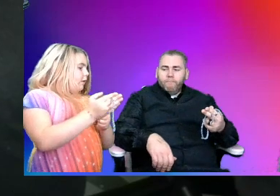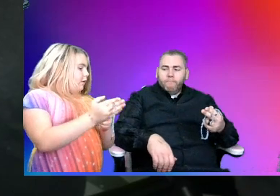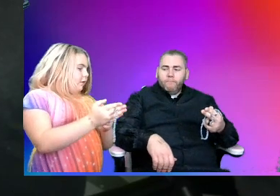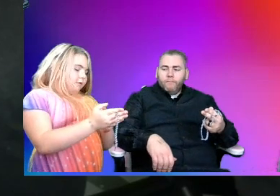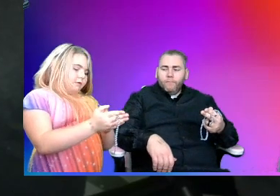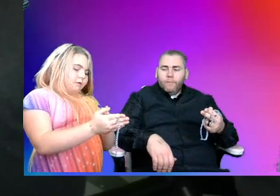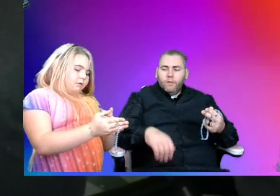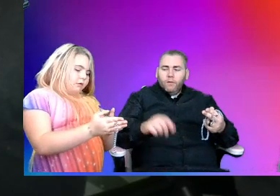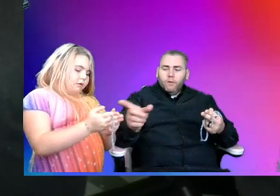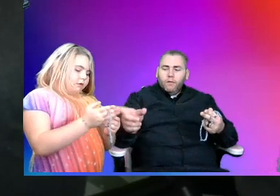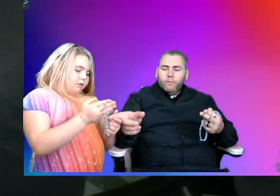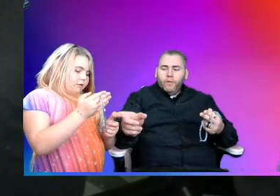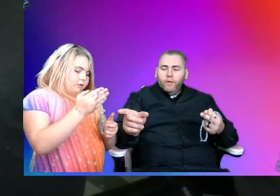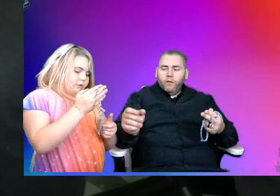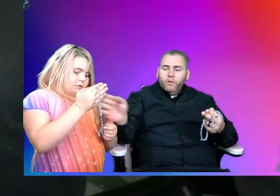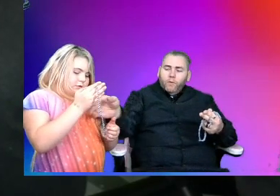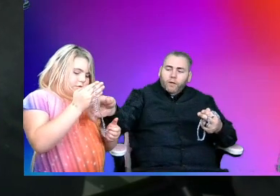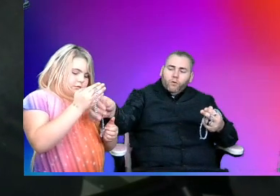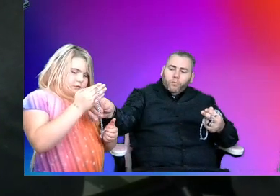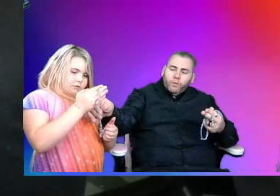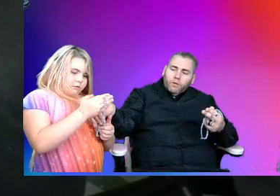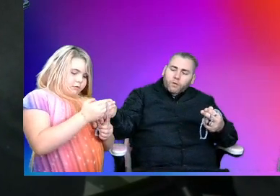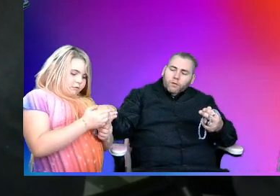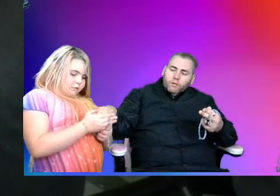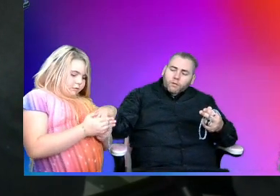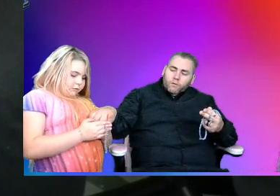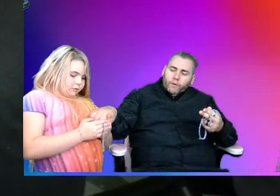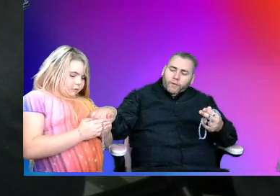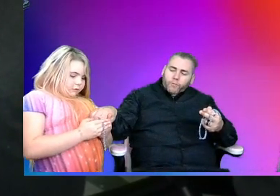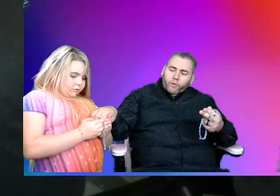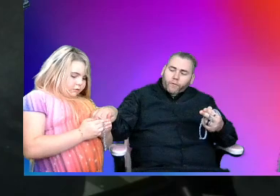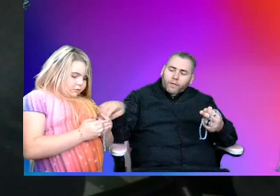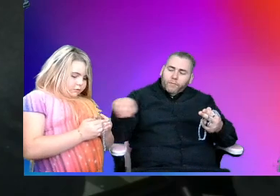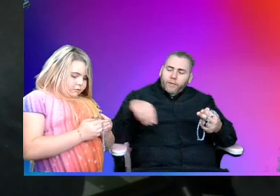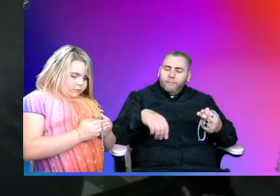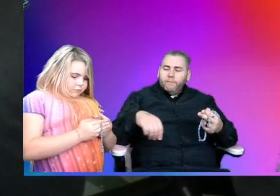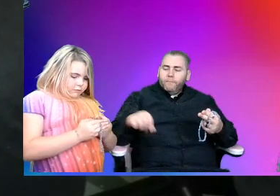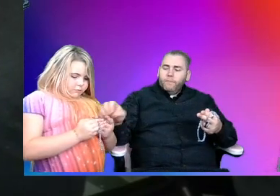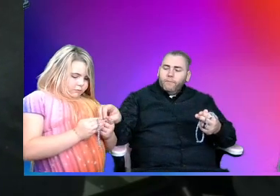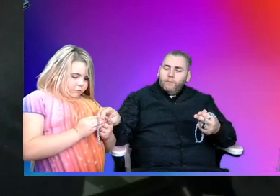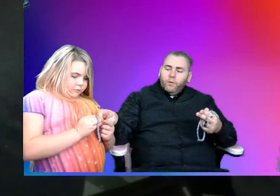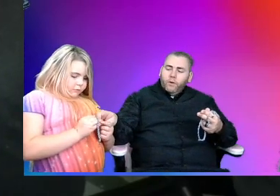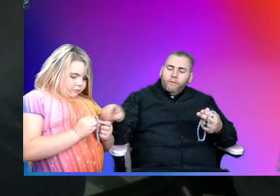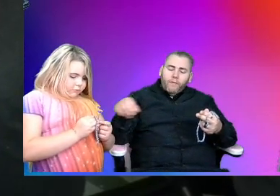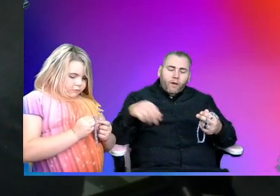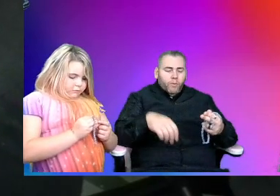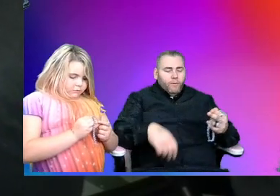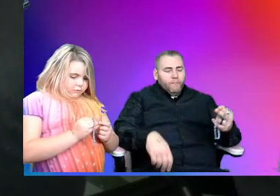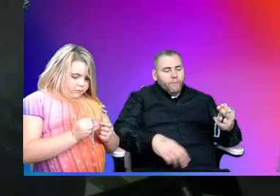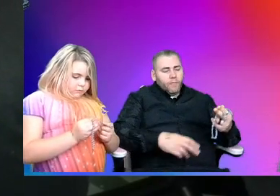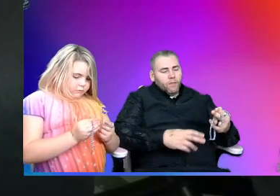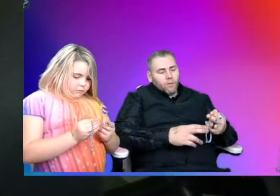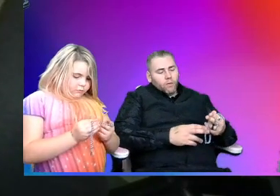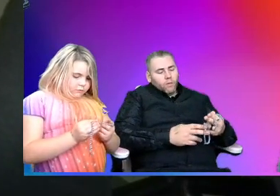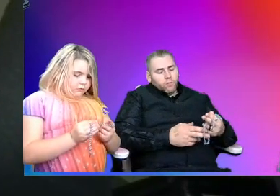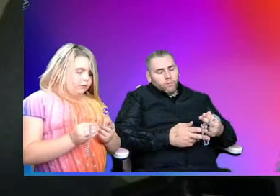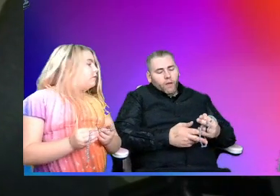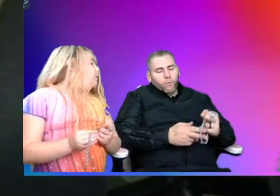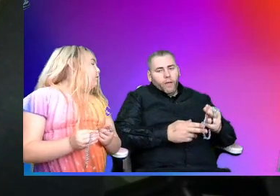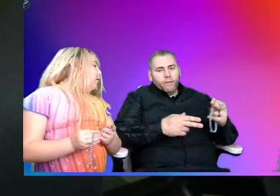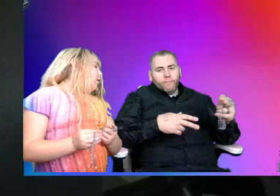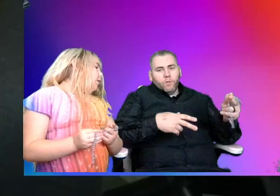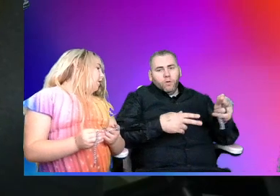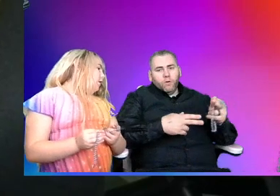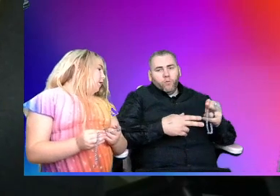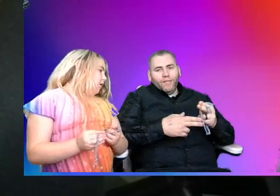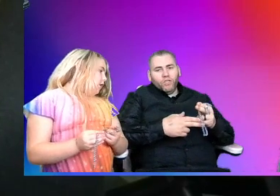thumb. Right there, but you want to loop. So right there, perfect. Clip that, but you want to leave that open. So that